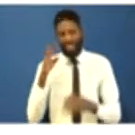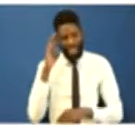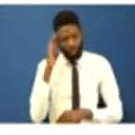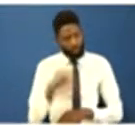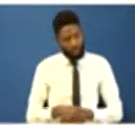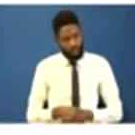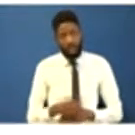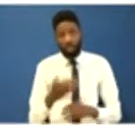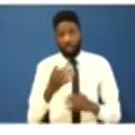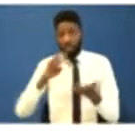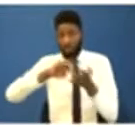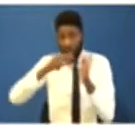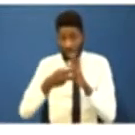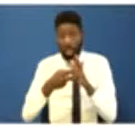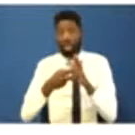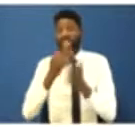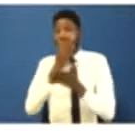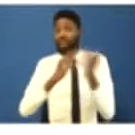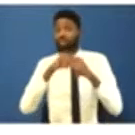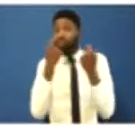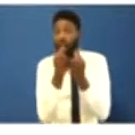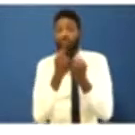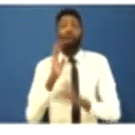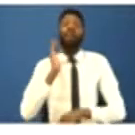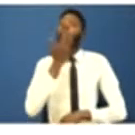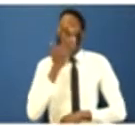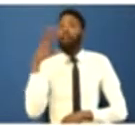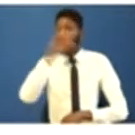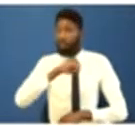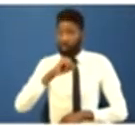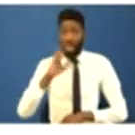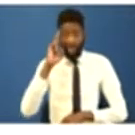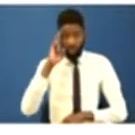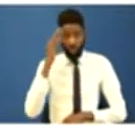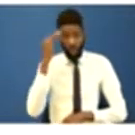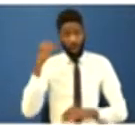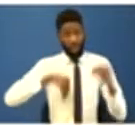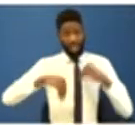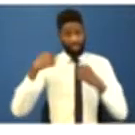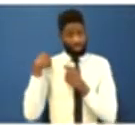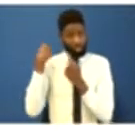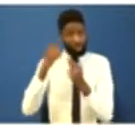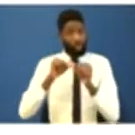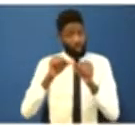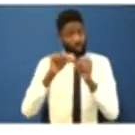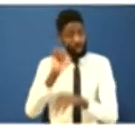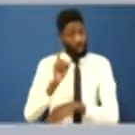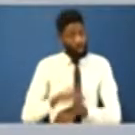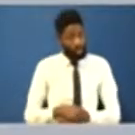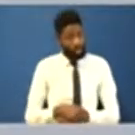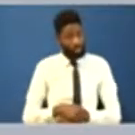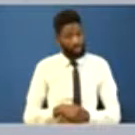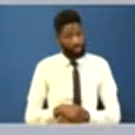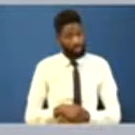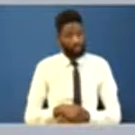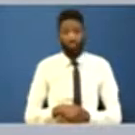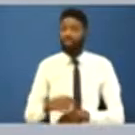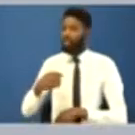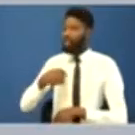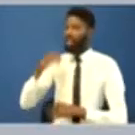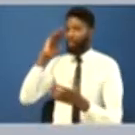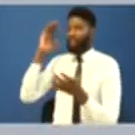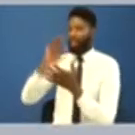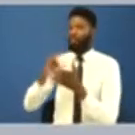certain races in the management of the county the reason why corruption still exists in nairobi i believe the